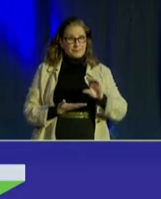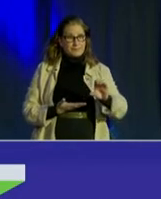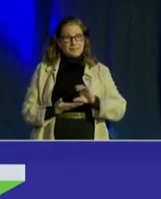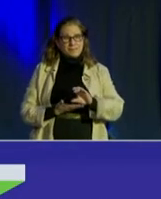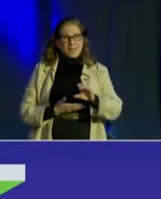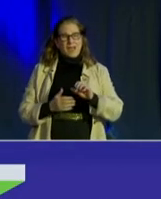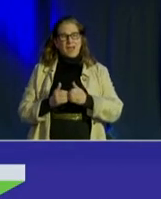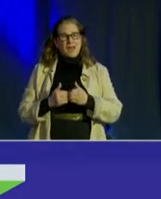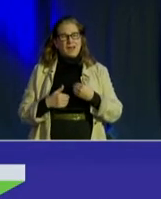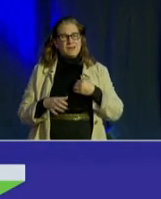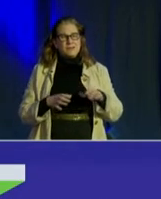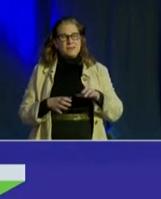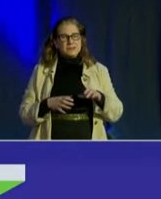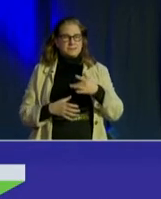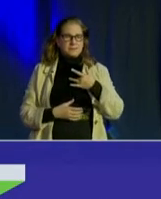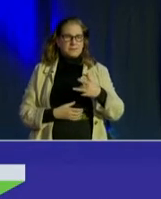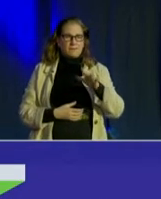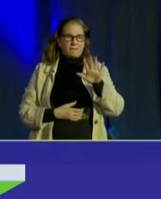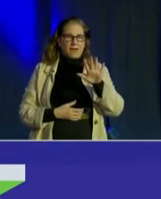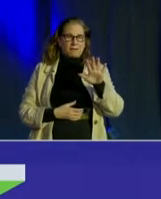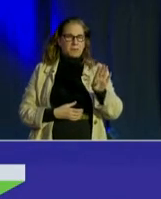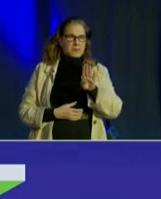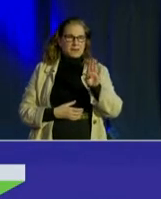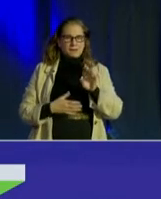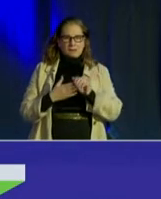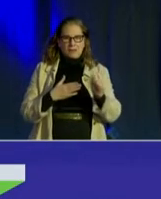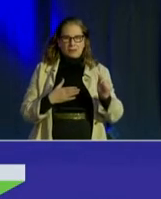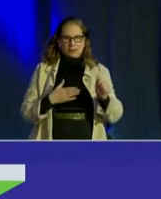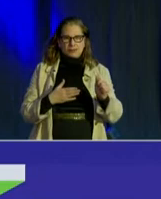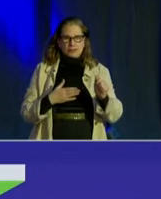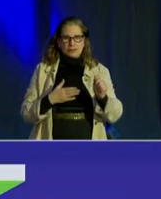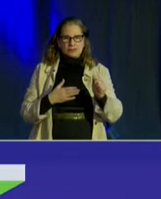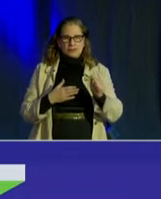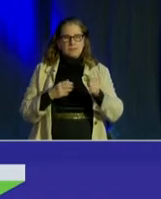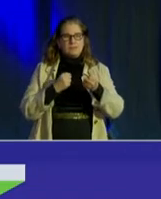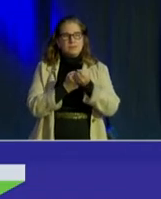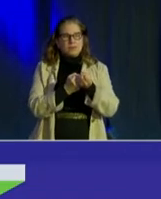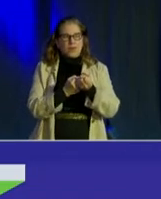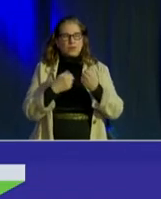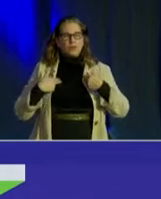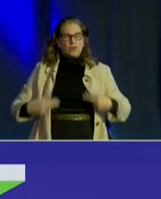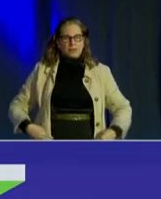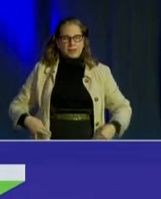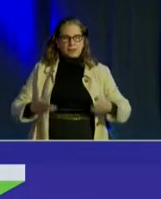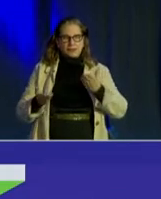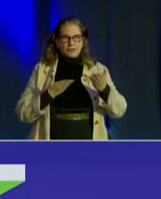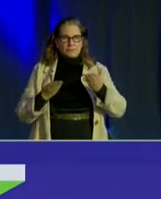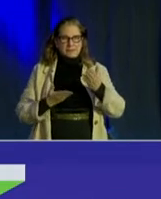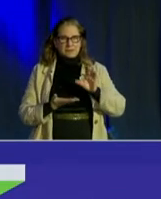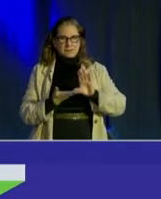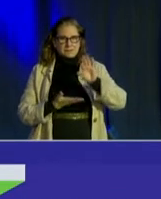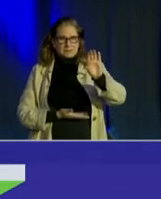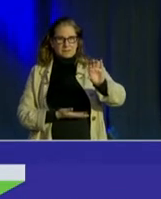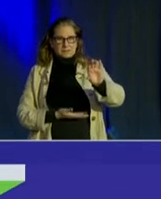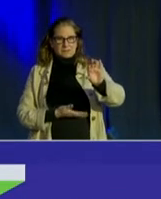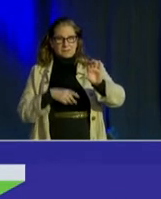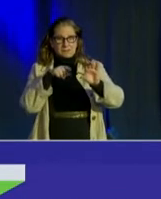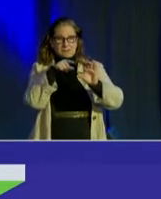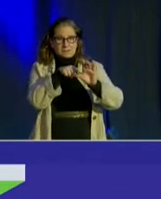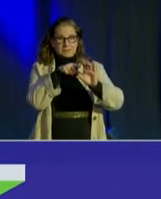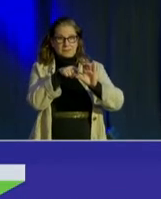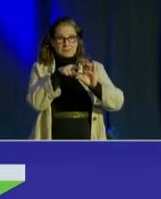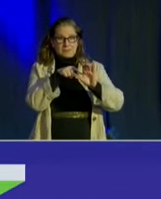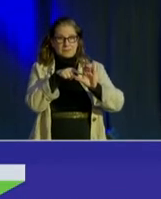billion, goes to support human support services. These areas perform critical functions like